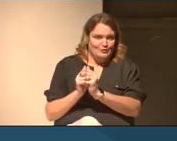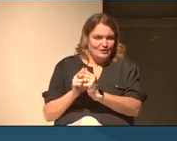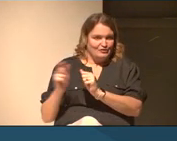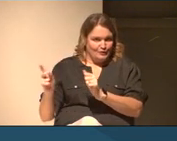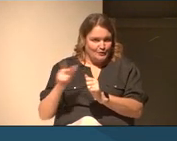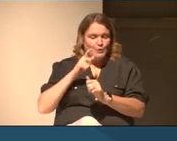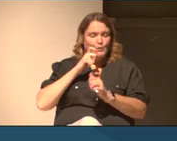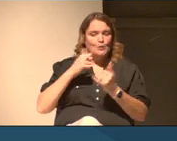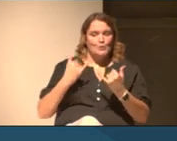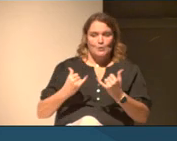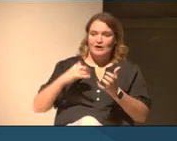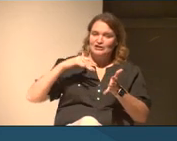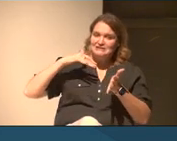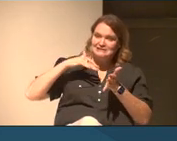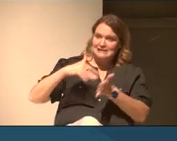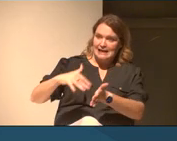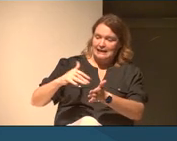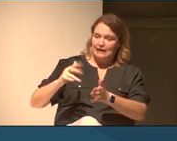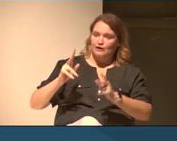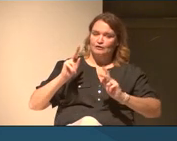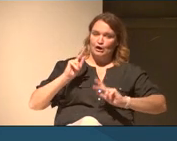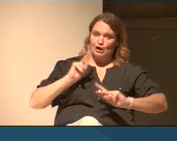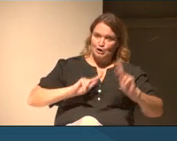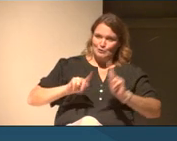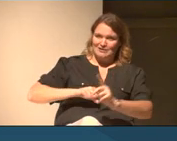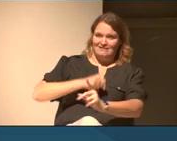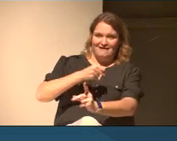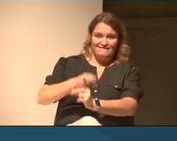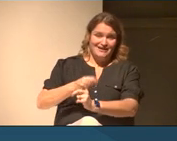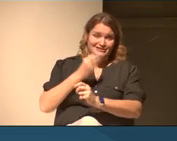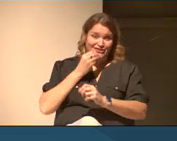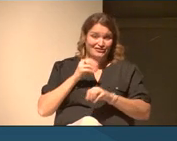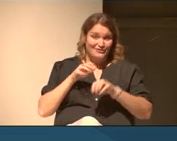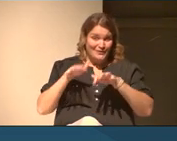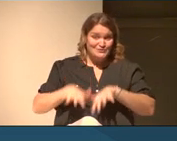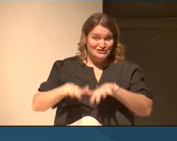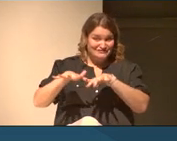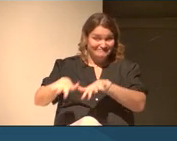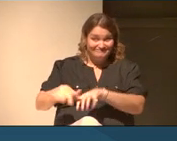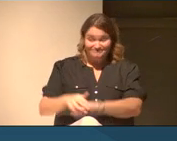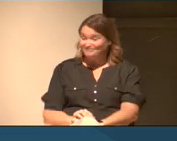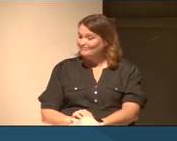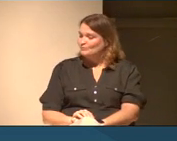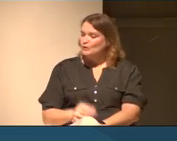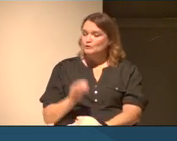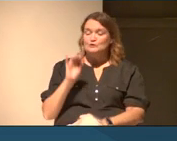studying the human effect on the oceans. So